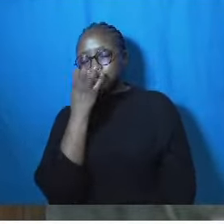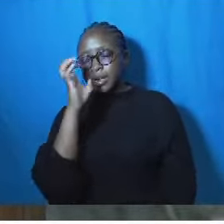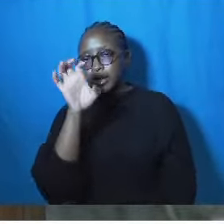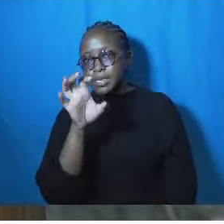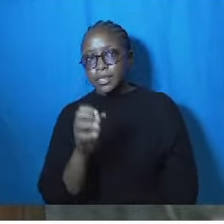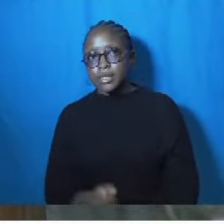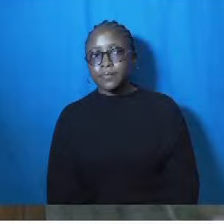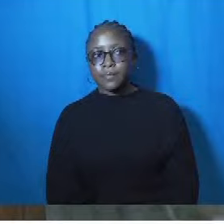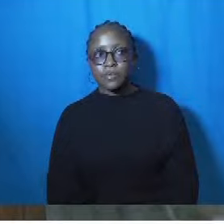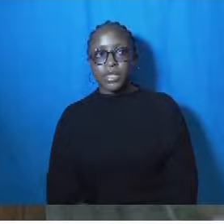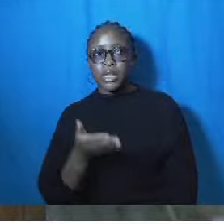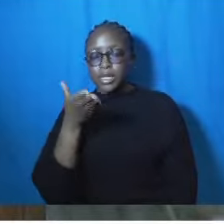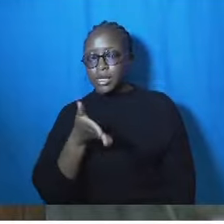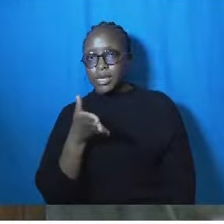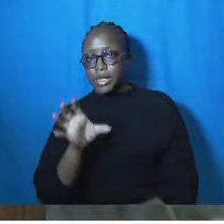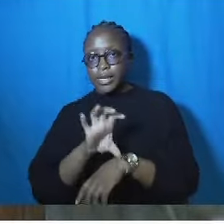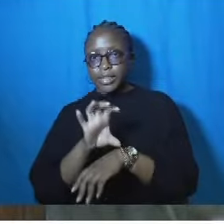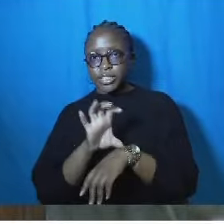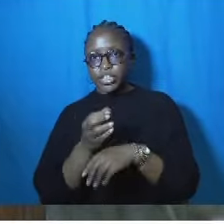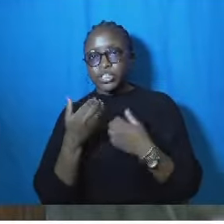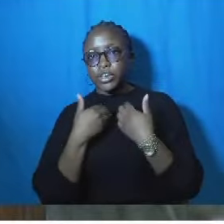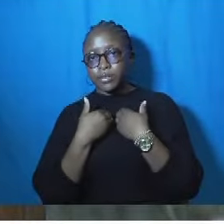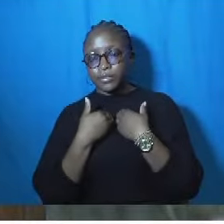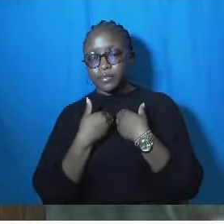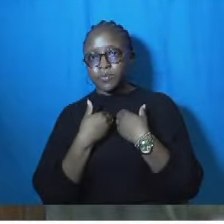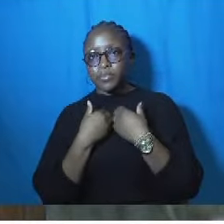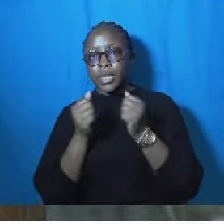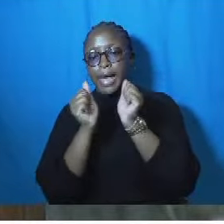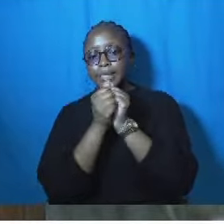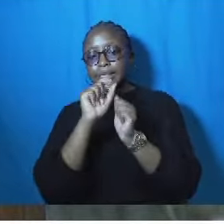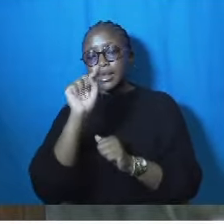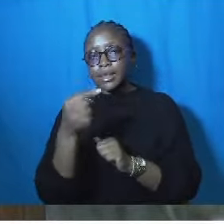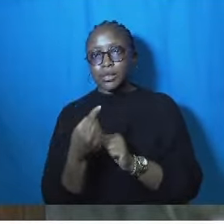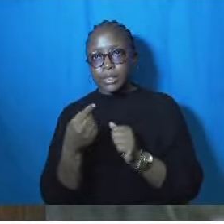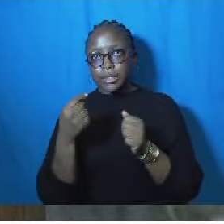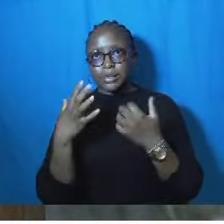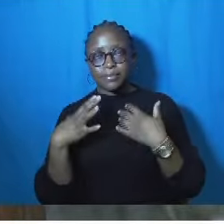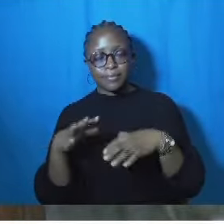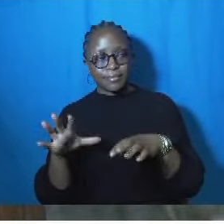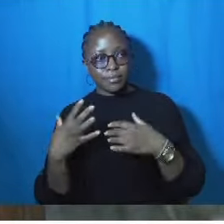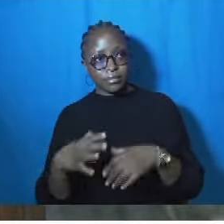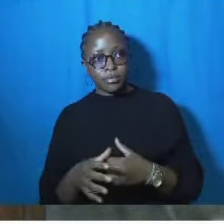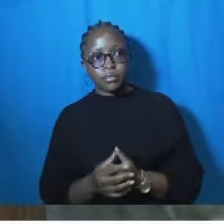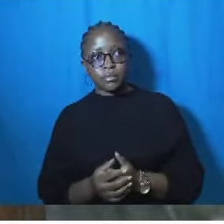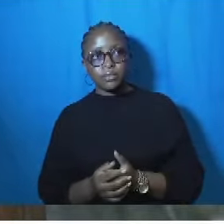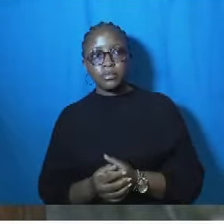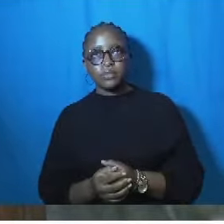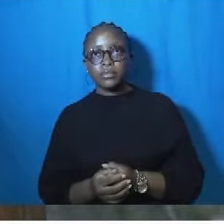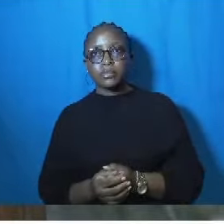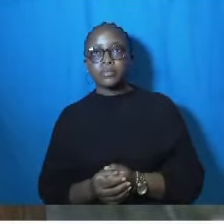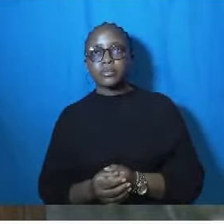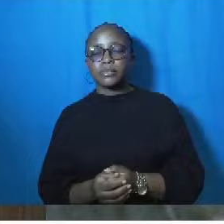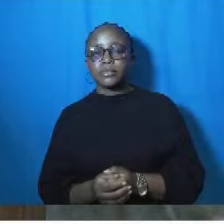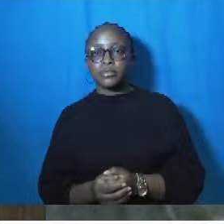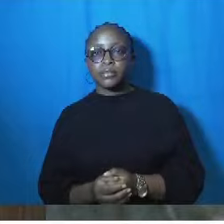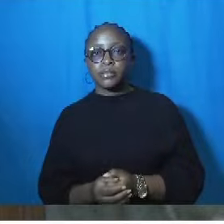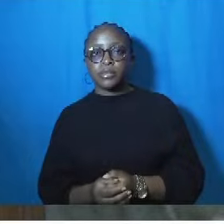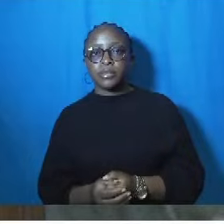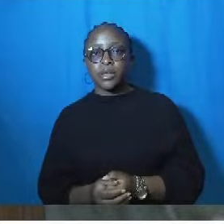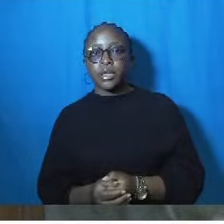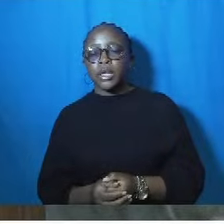cathedral. If each person prays and asks Jesus, just give me 10 like-minded